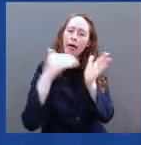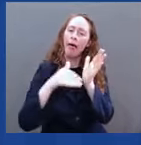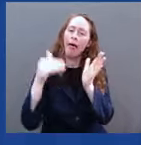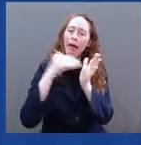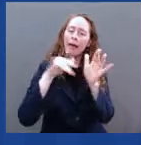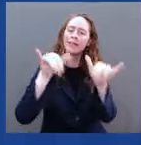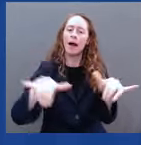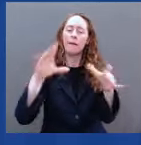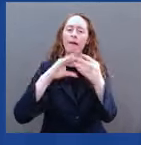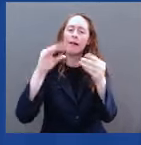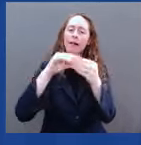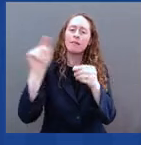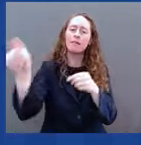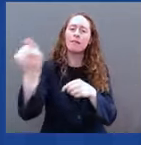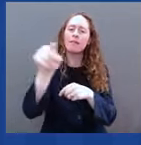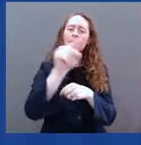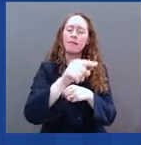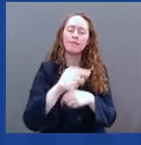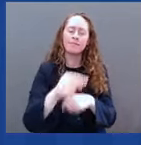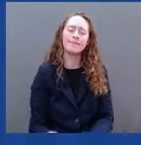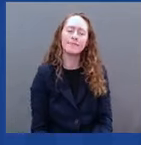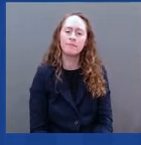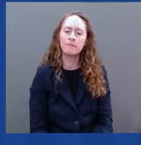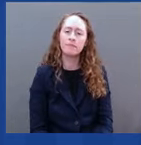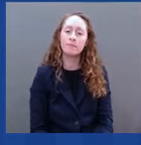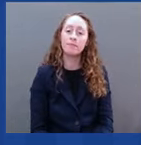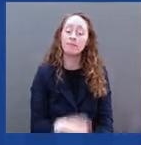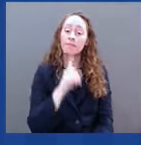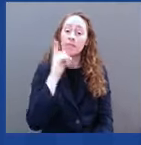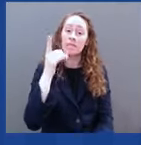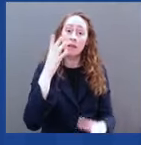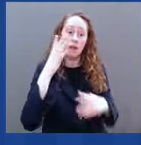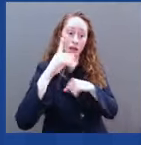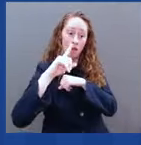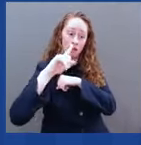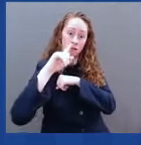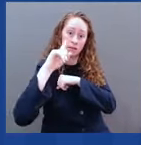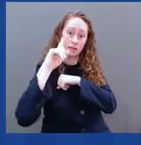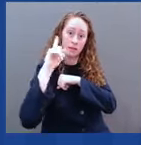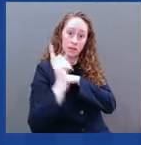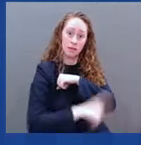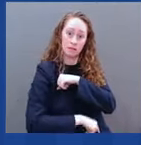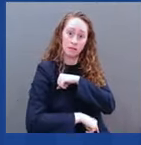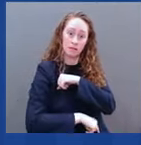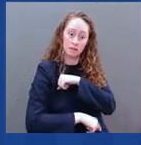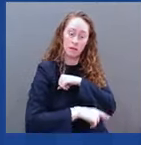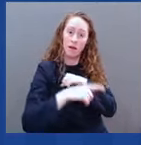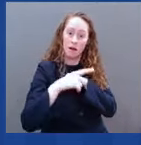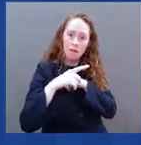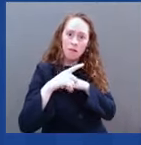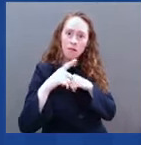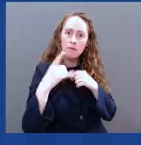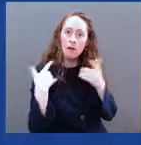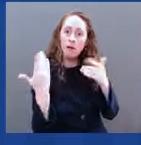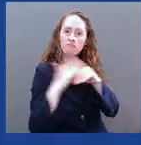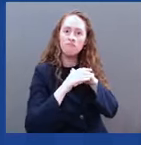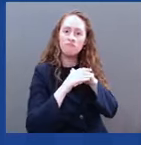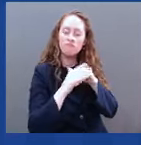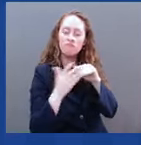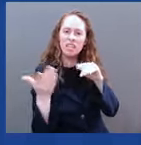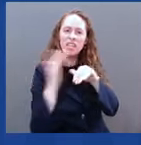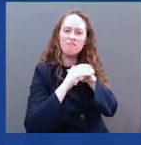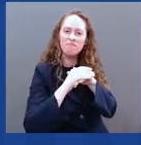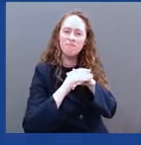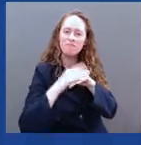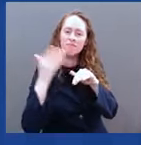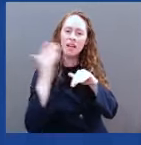The maintenance of sanctions, the increasing the pain, and the demonstration why I asked for this NATO meeting today is to be sure that after a month